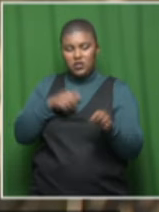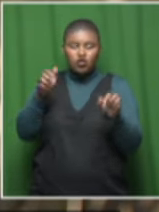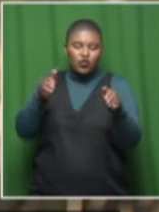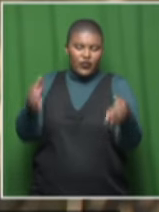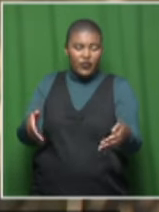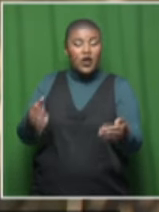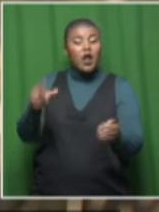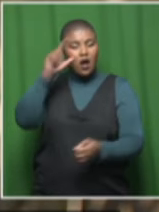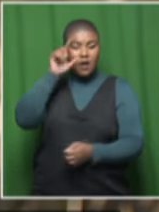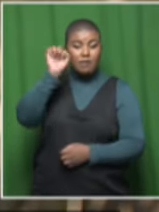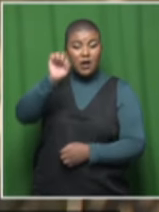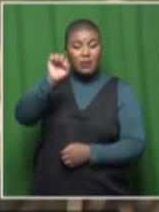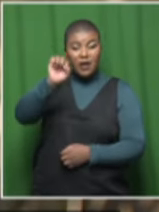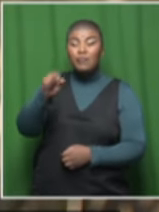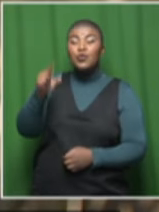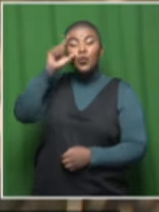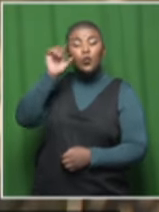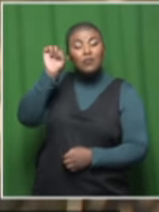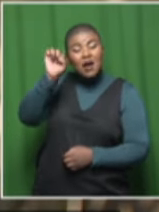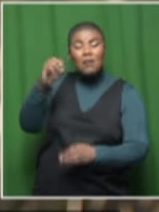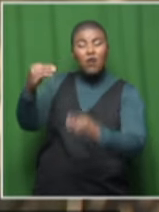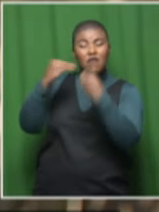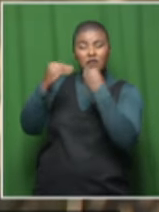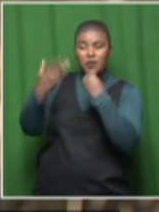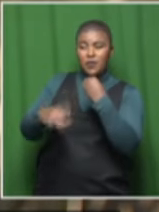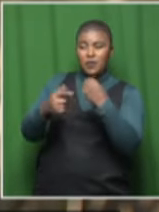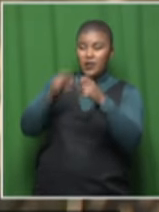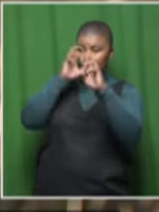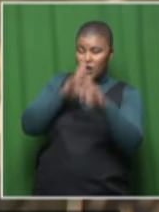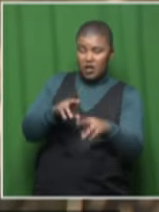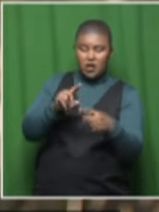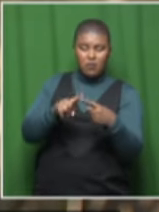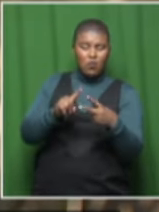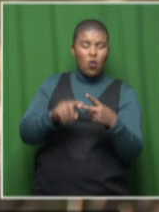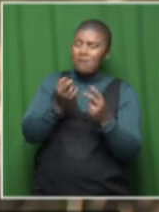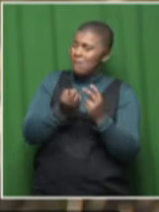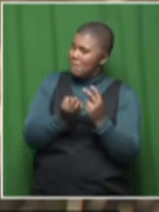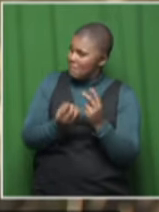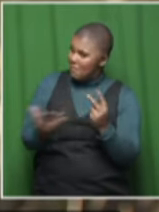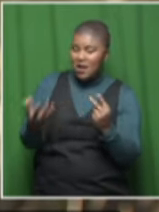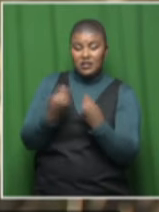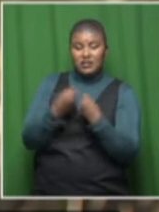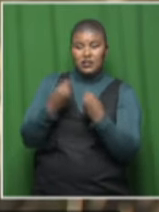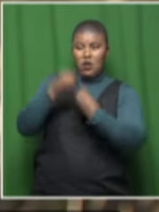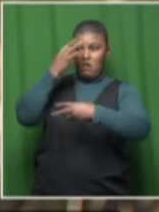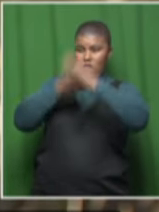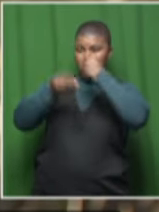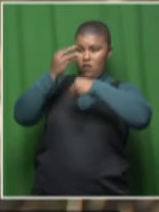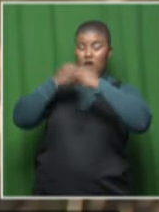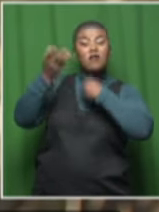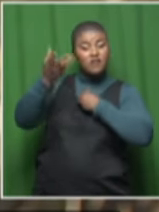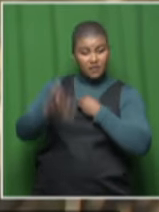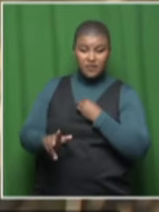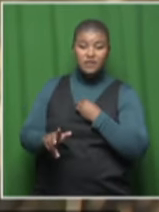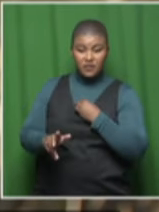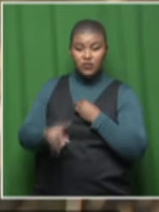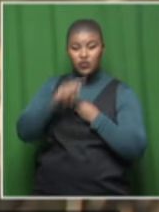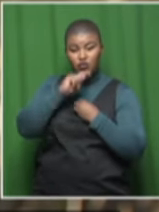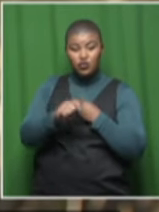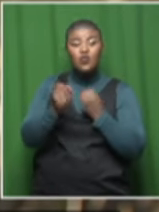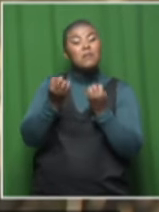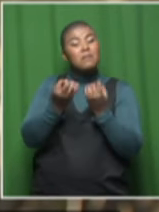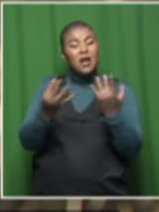inhlonipho, asifundisa okuningi. Sithemba ukuthi nabalandelayo nabakhona abasafisa ukubukela kuyena bebukele. Bengaqedi,